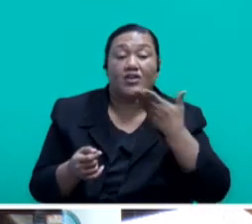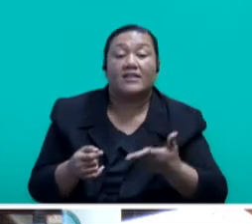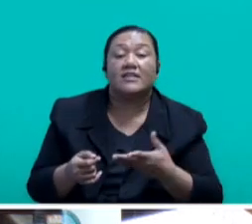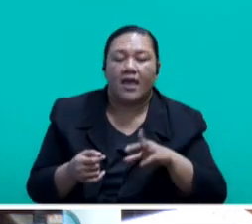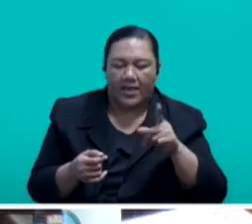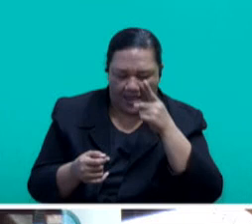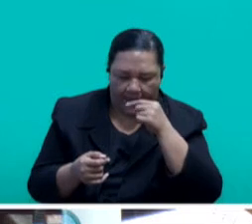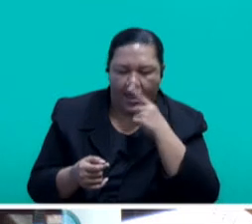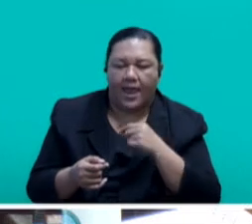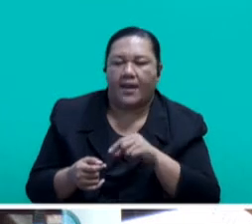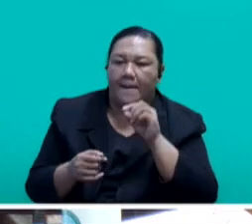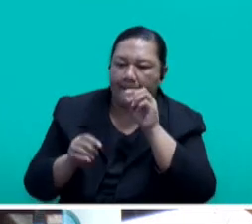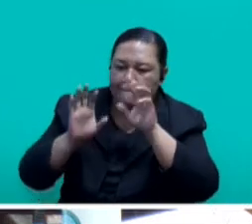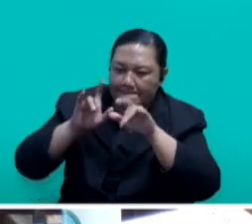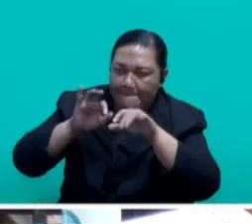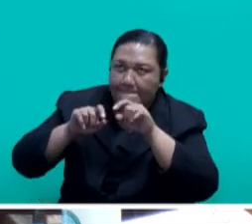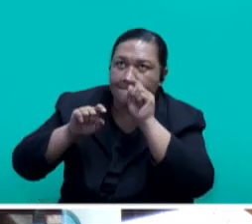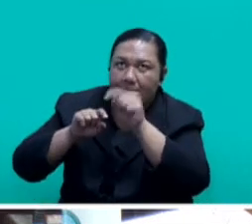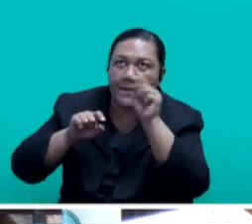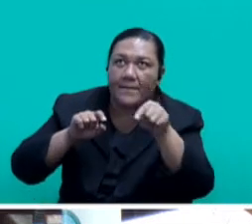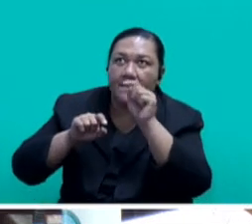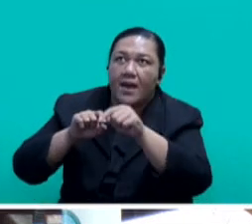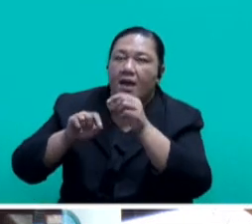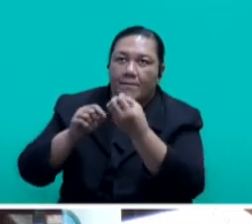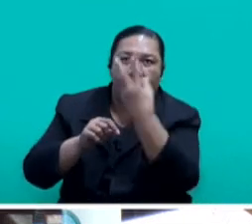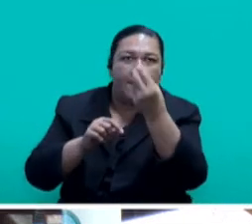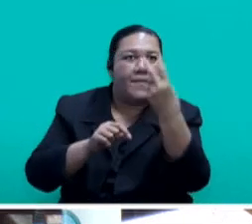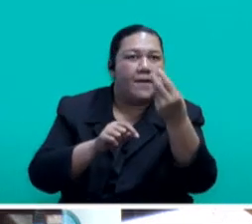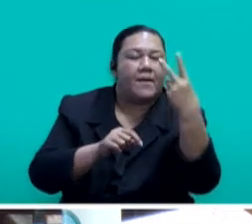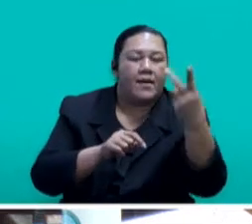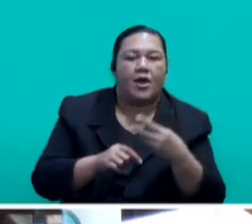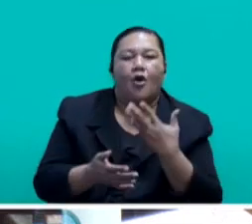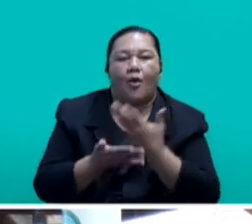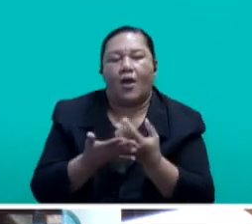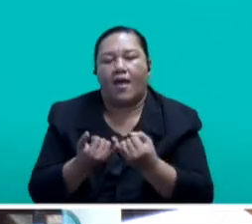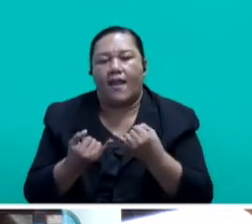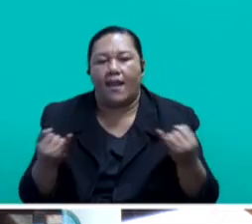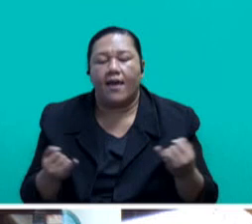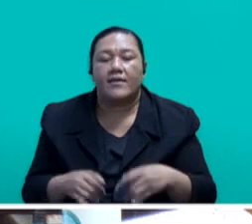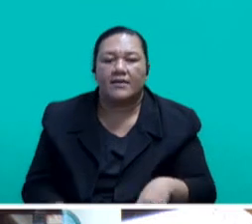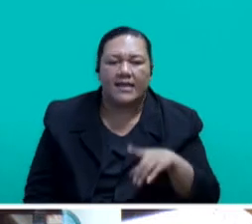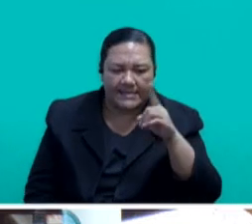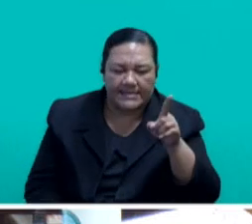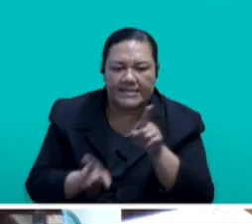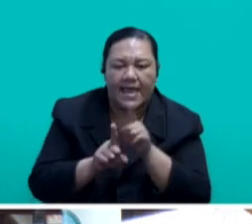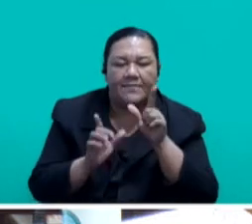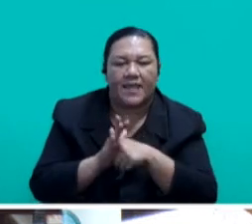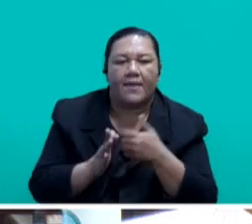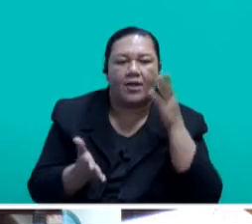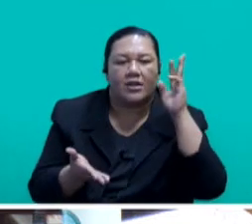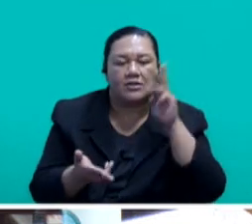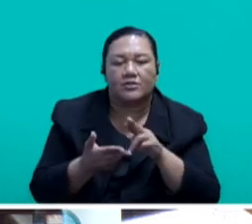portal. This will enable lessees to track status of their application online and at the same time reduce turnaround time in